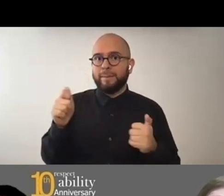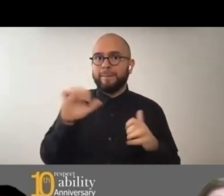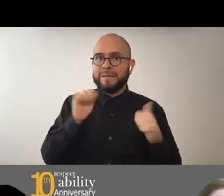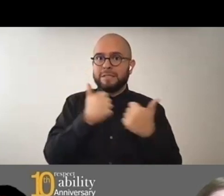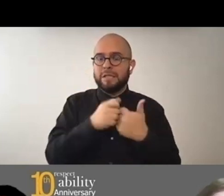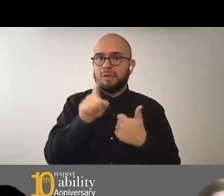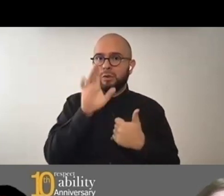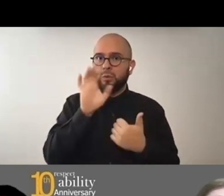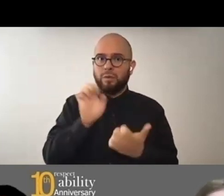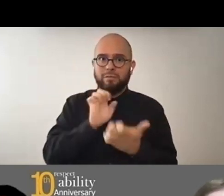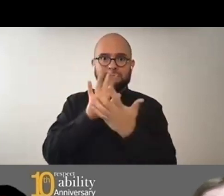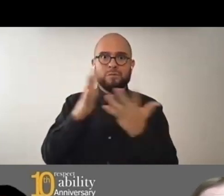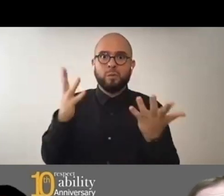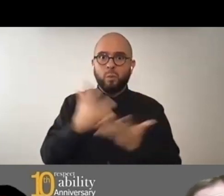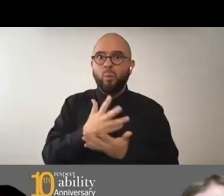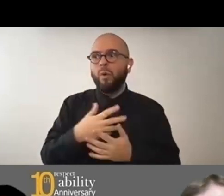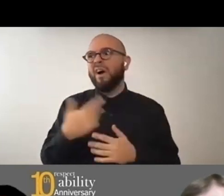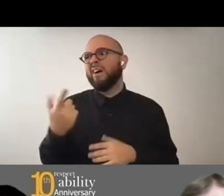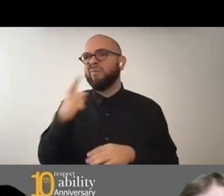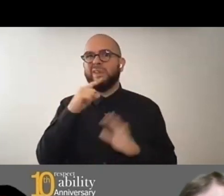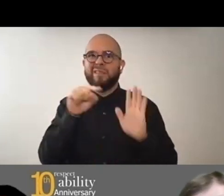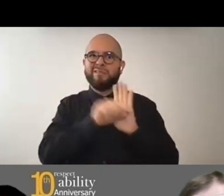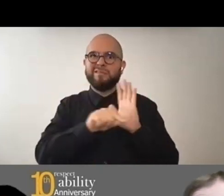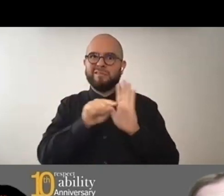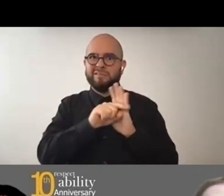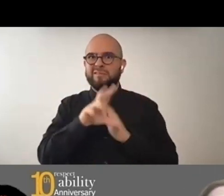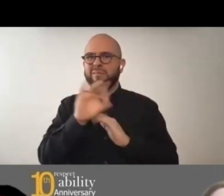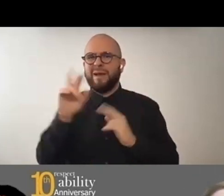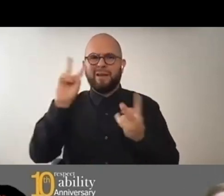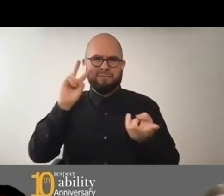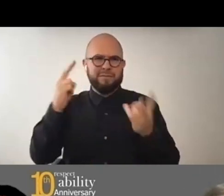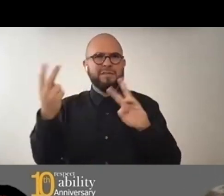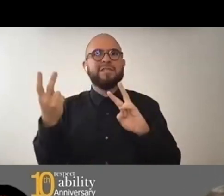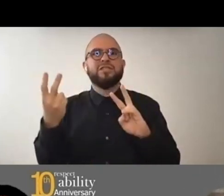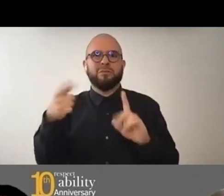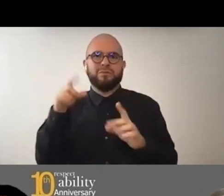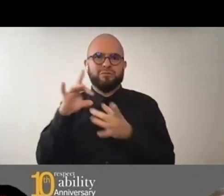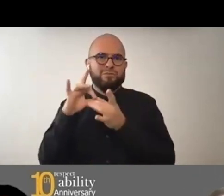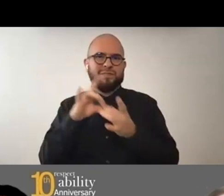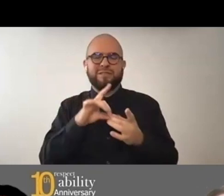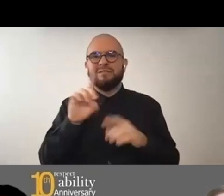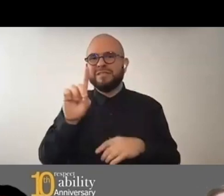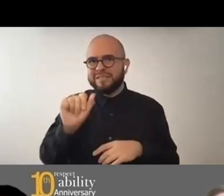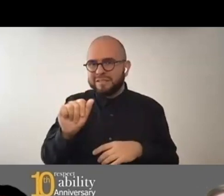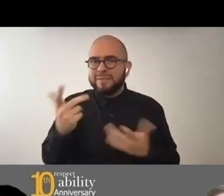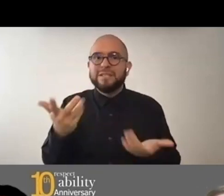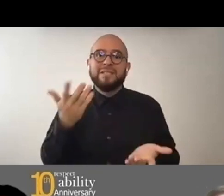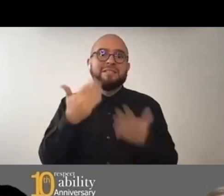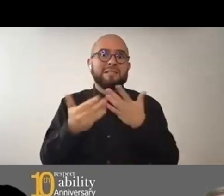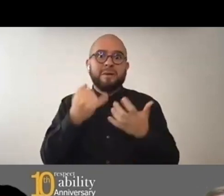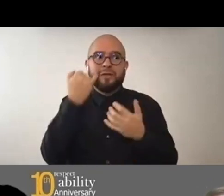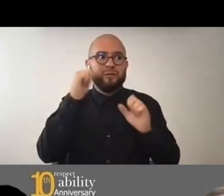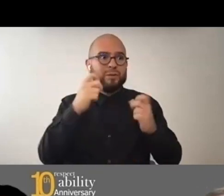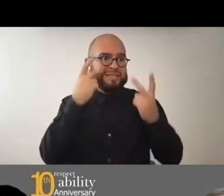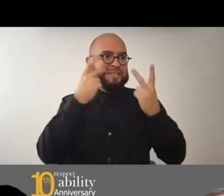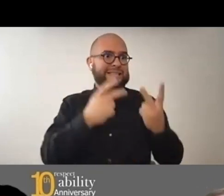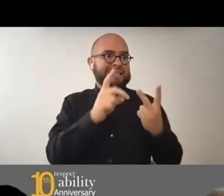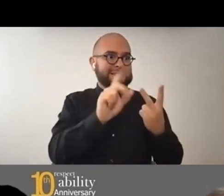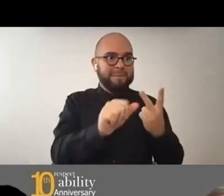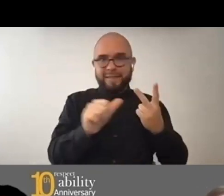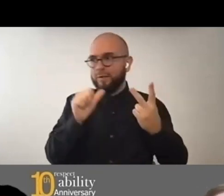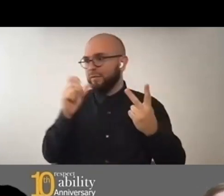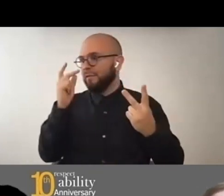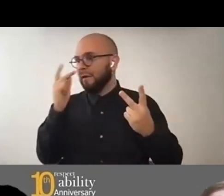is the stigma and misconceptions that often exist around disability, whether that's apparent or non-apparent disabilities, because